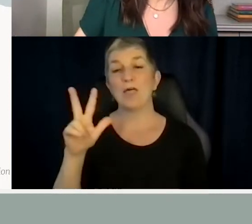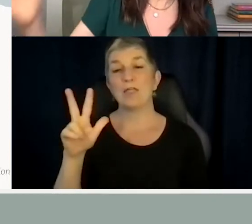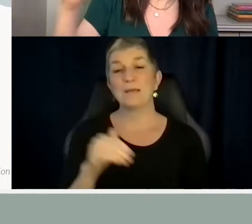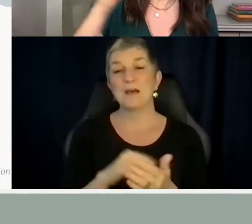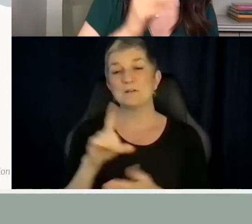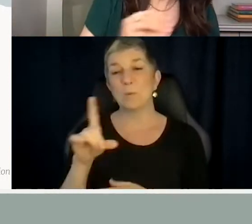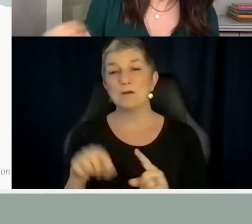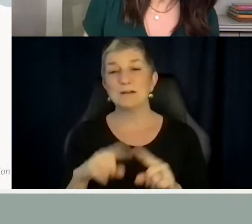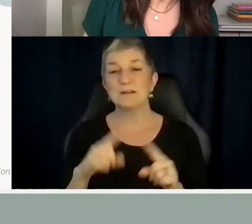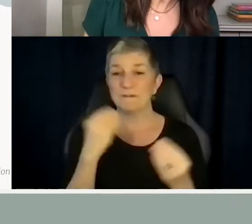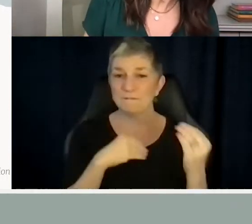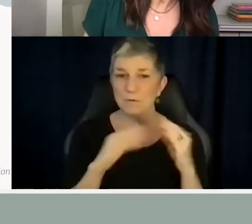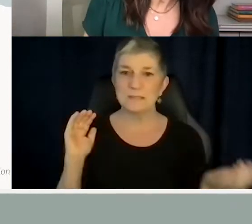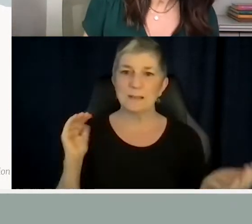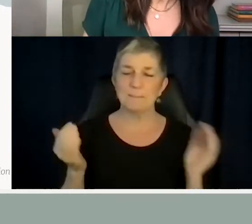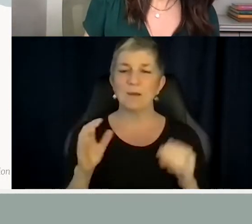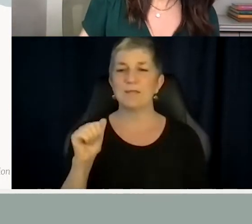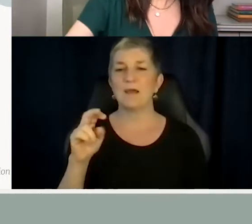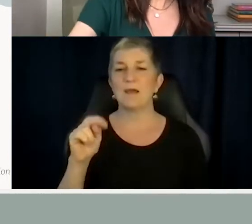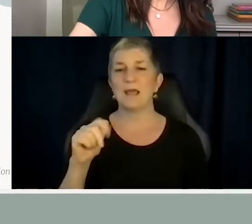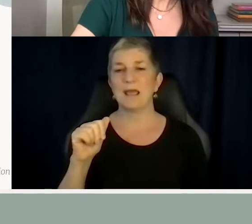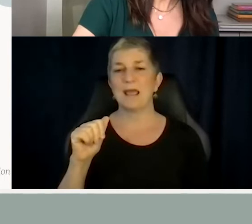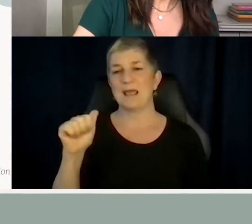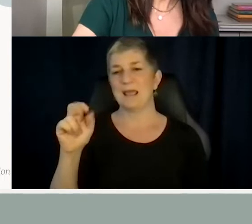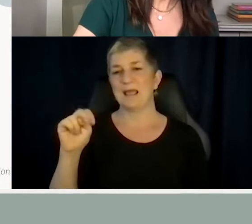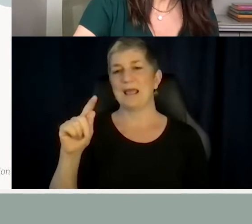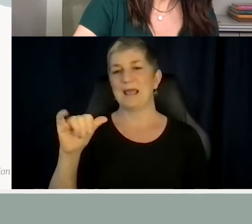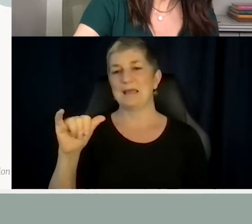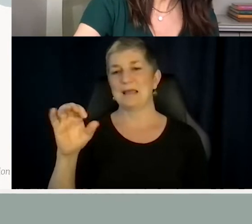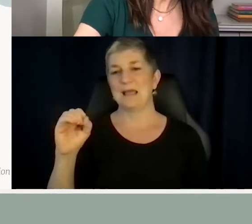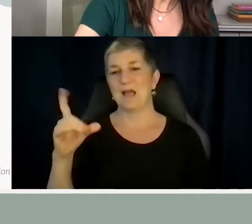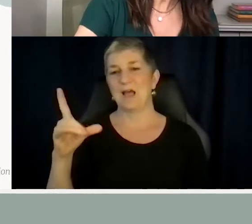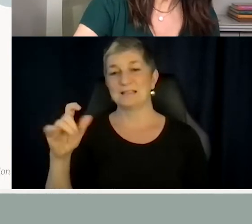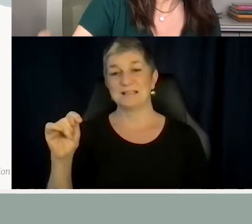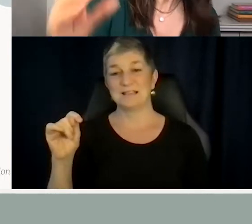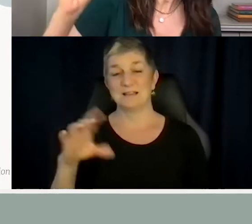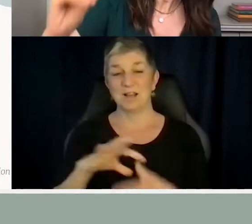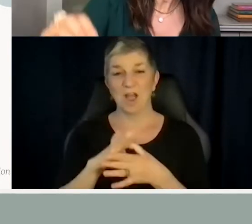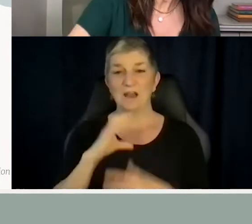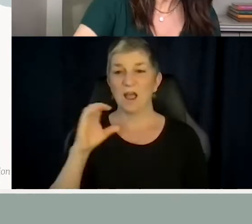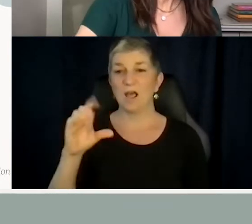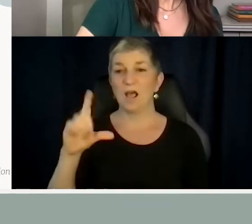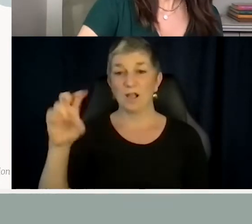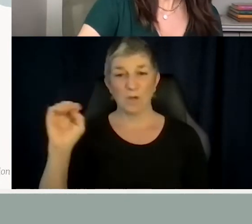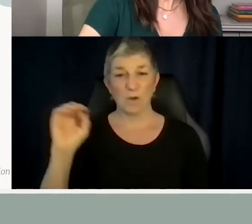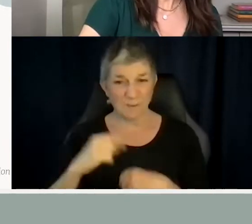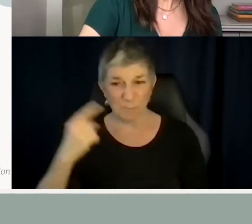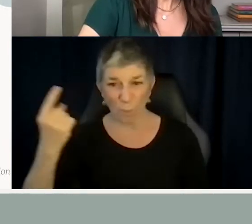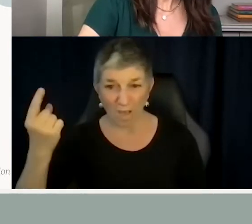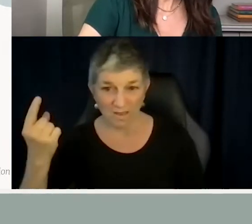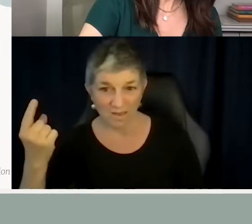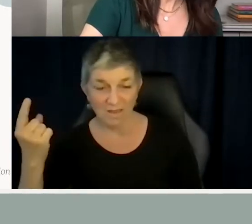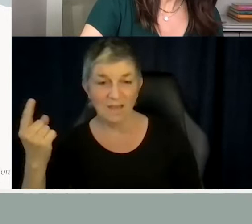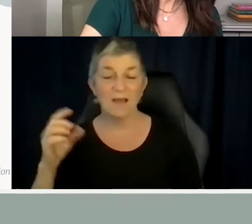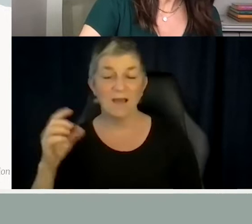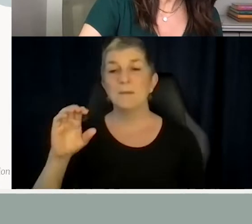foods, comparing their antioxidant content. And spices, as you can see here, look at clove is like number one, but